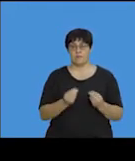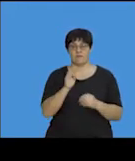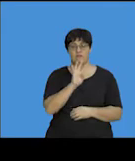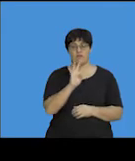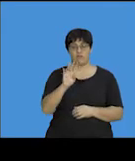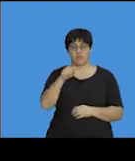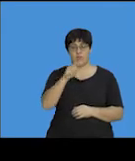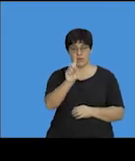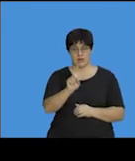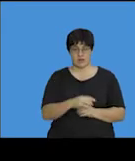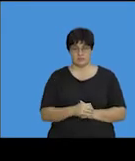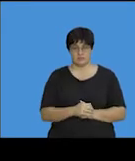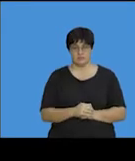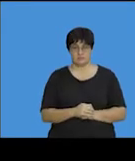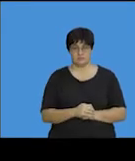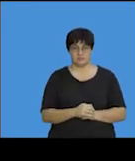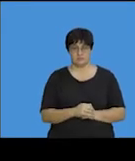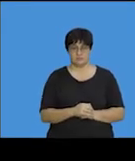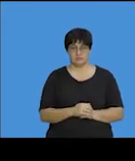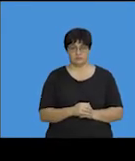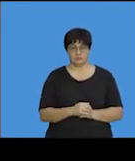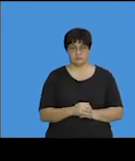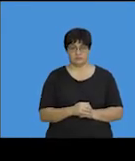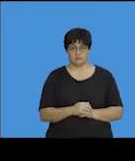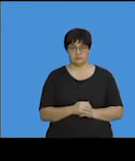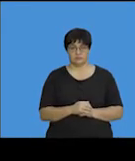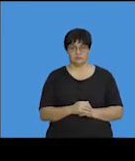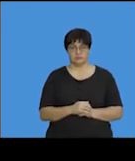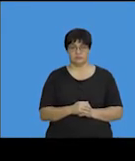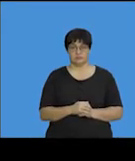29.4, and we get 44,1.